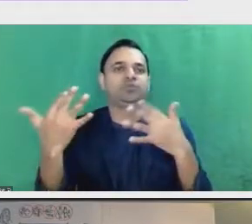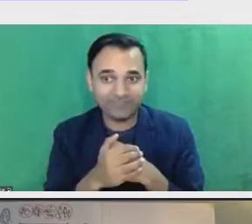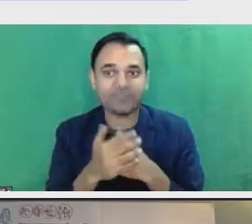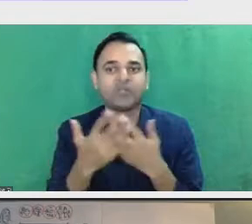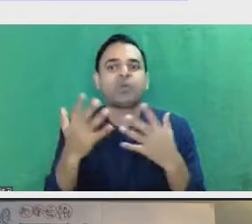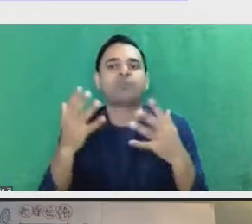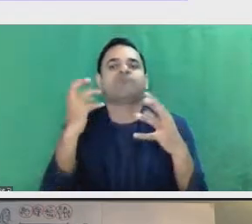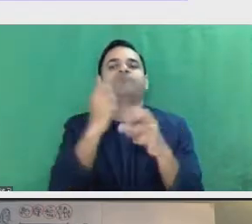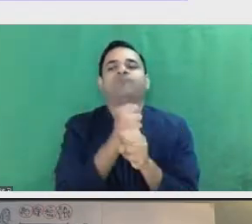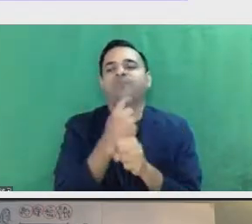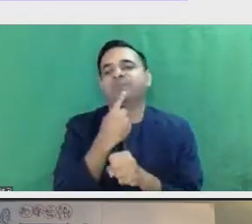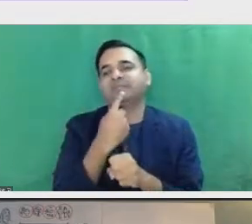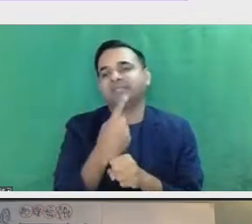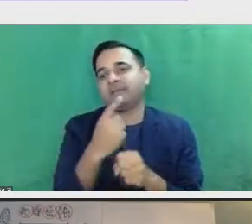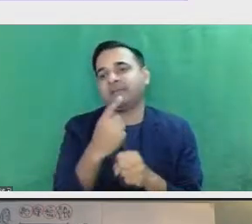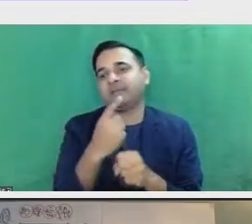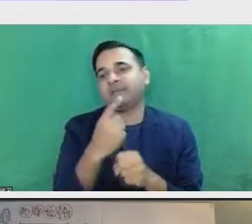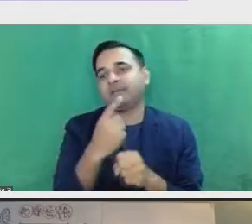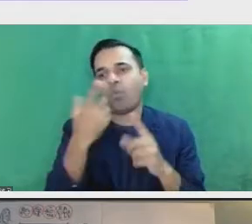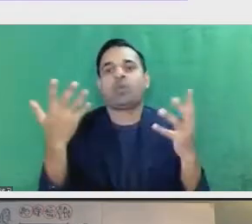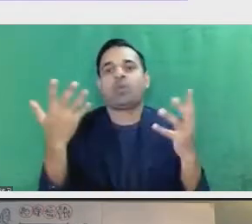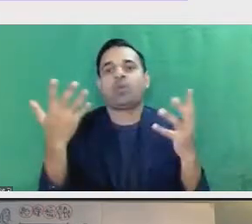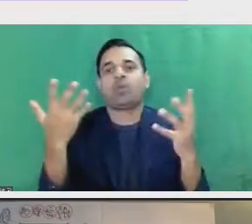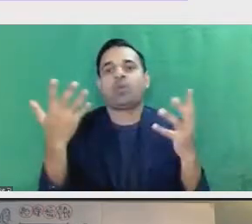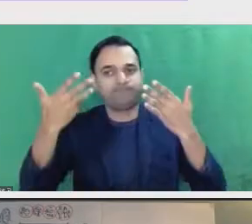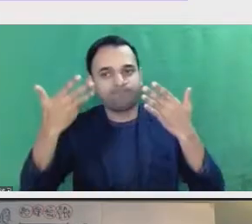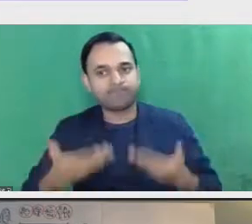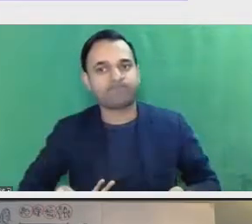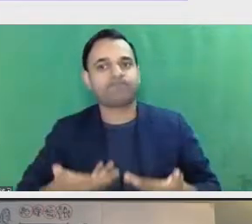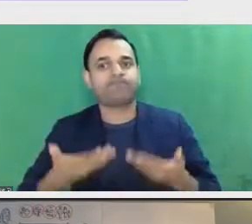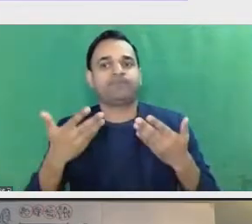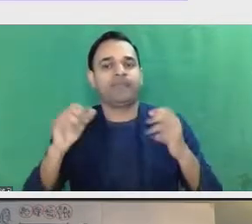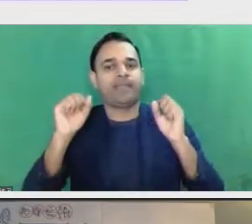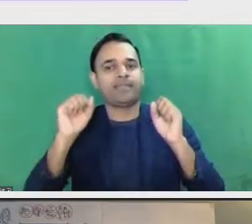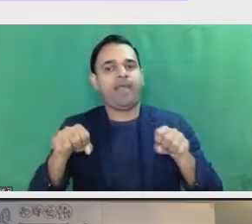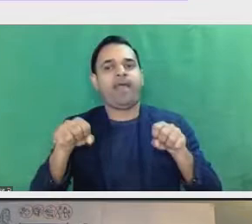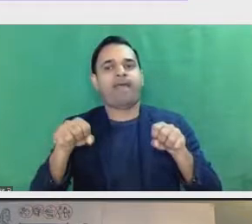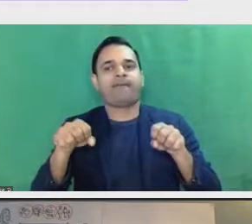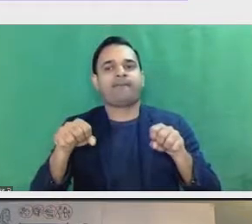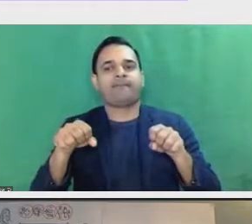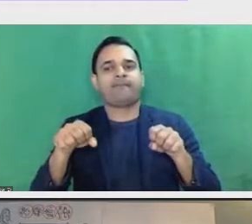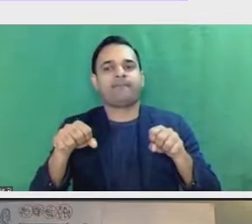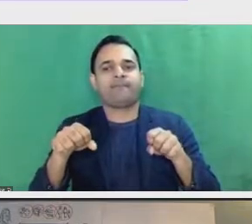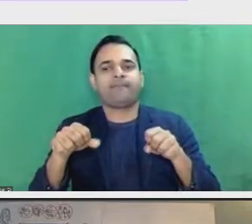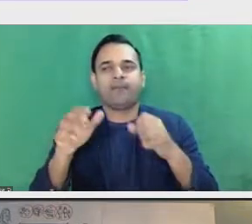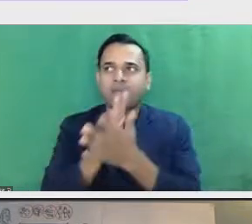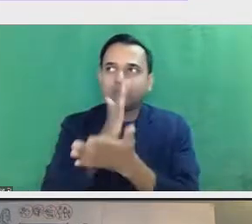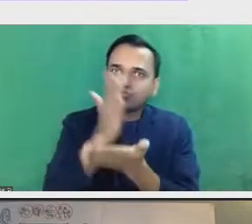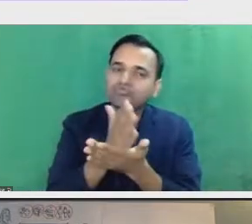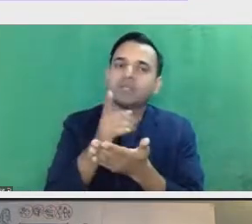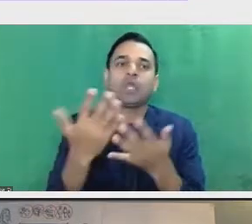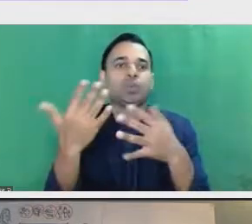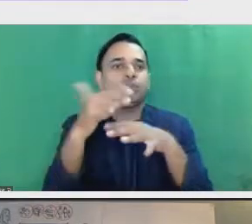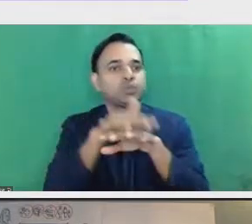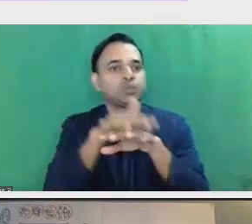it means to ensure that we have inclusivity in some of the responses that we have when it comes to biodiversity. We've heard